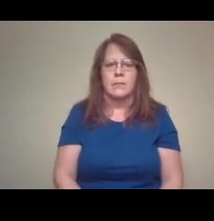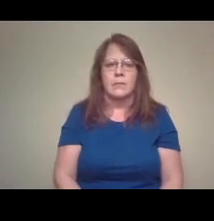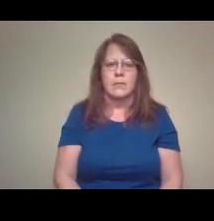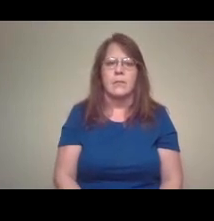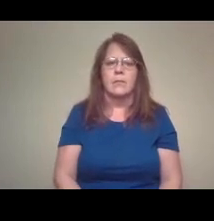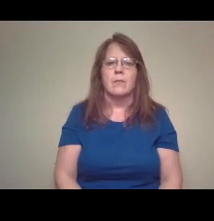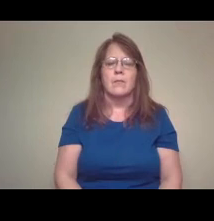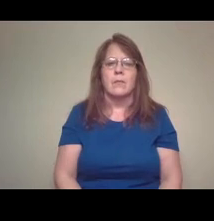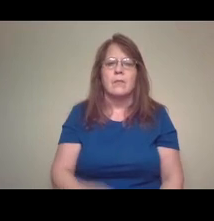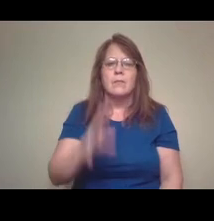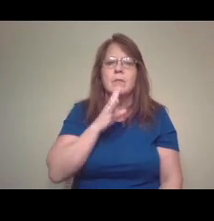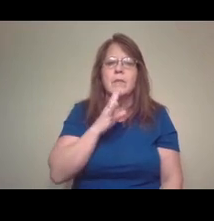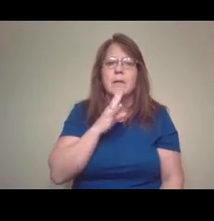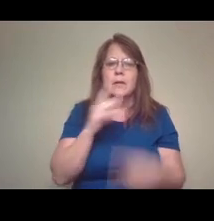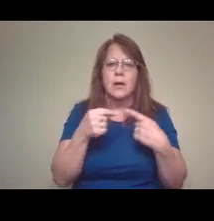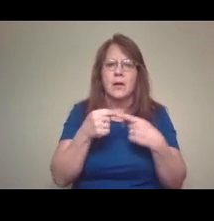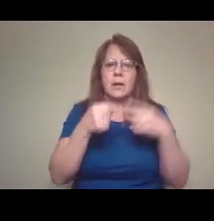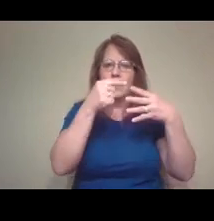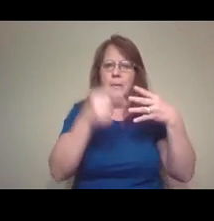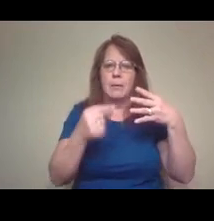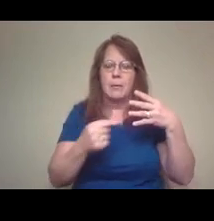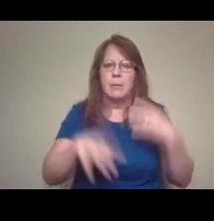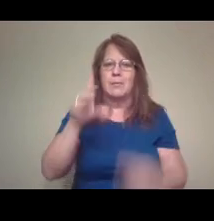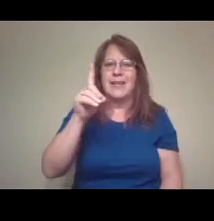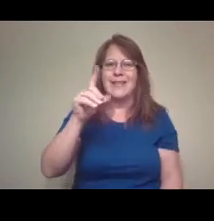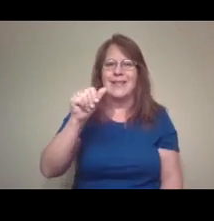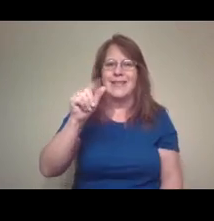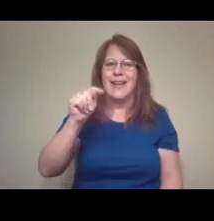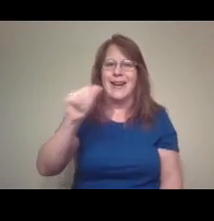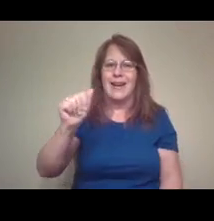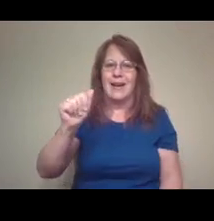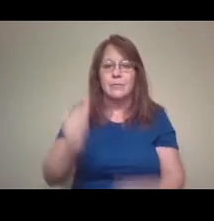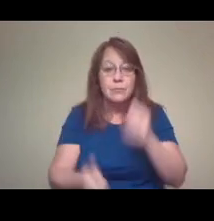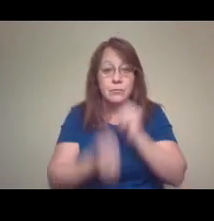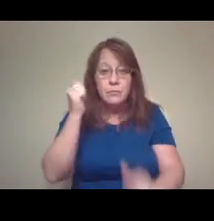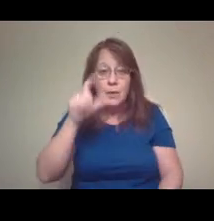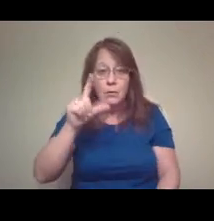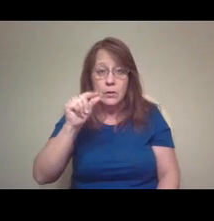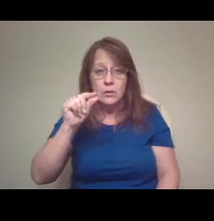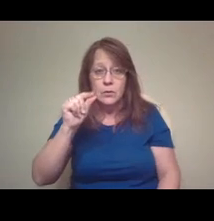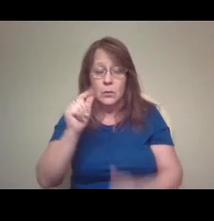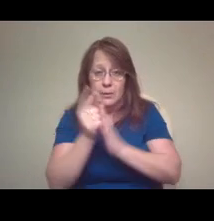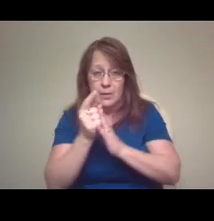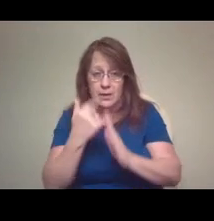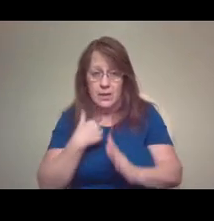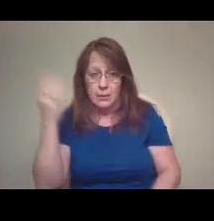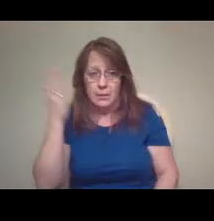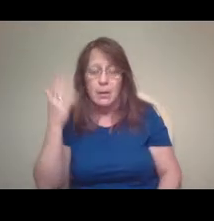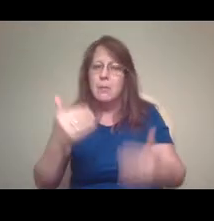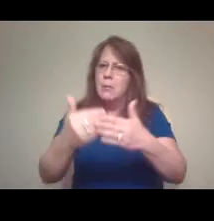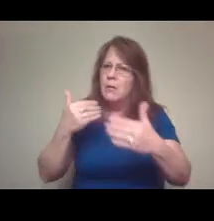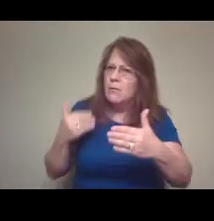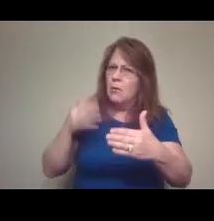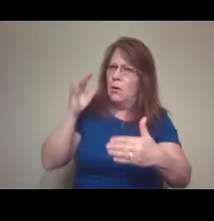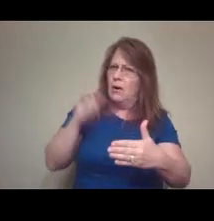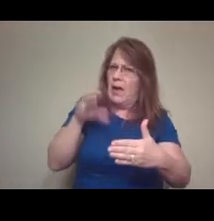Great. So I'll be talking about data for most of the 20 minutes where I'll be presenting. But before I go into the data, I wanted